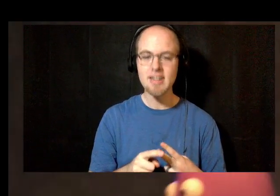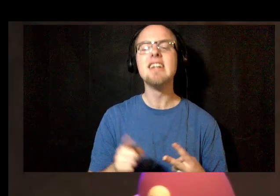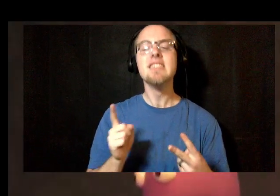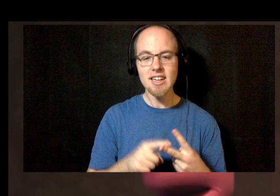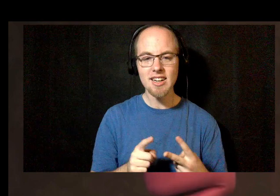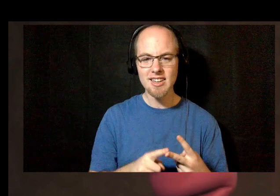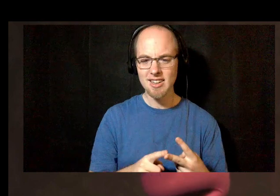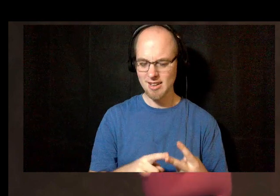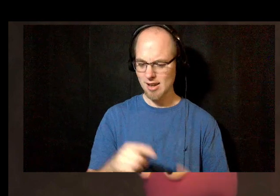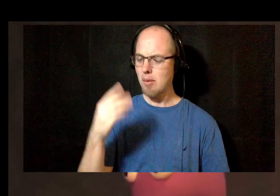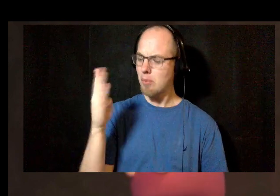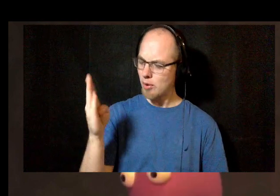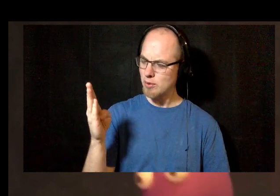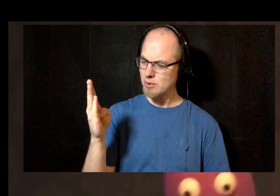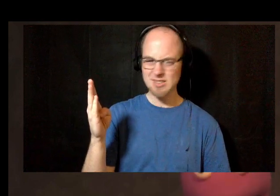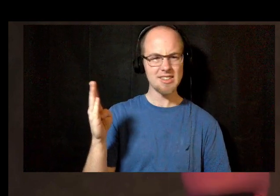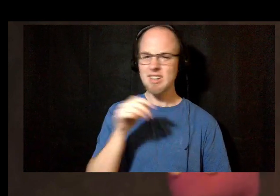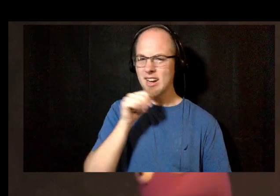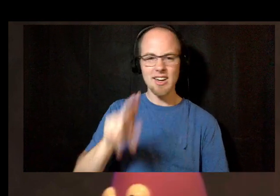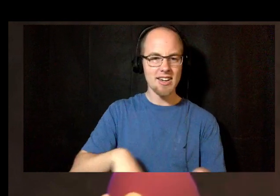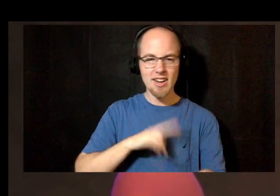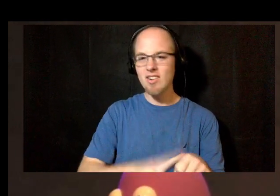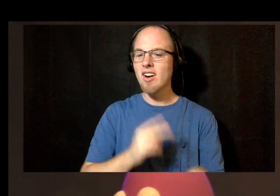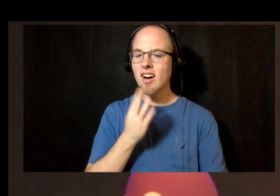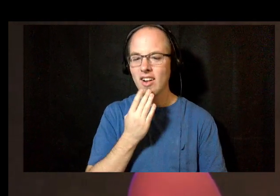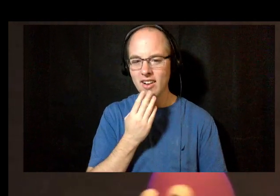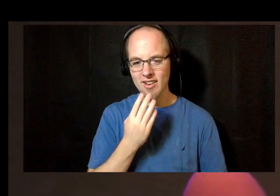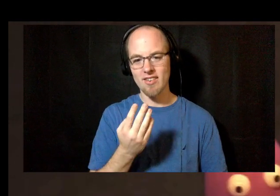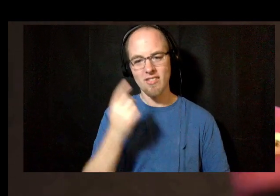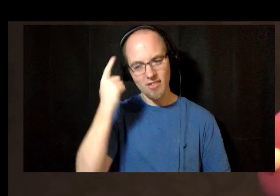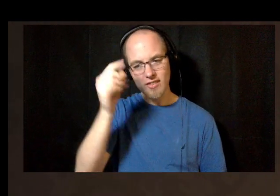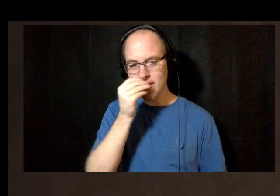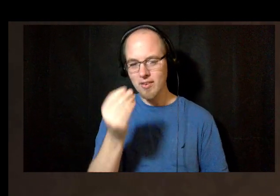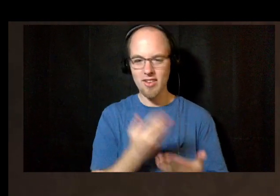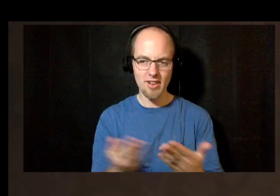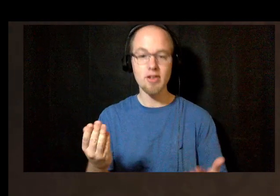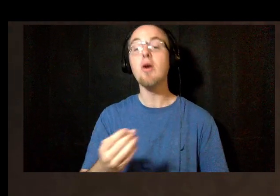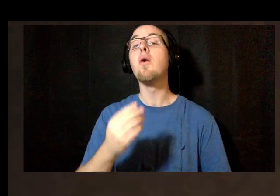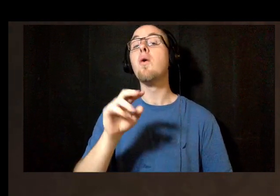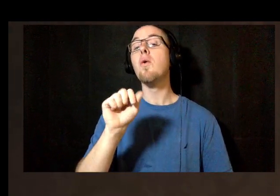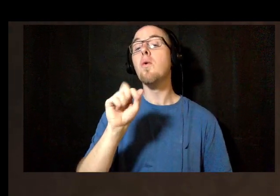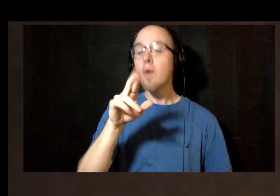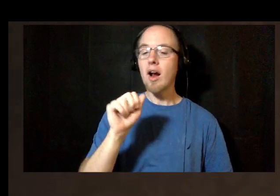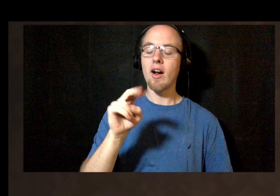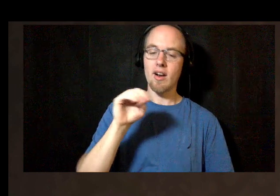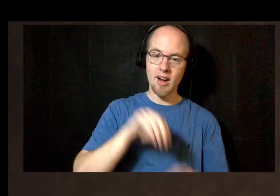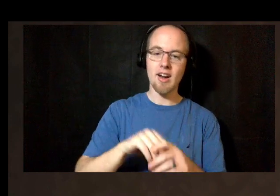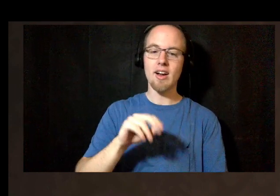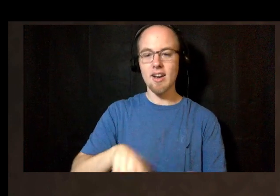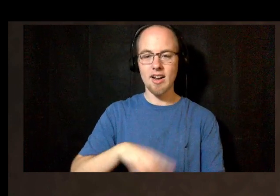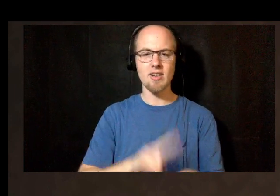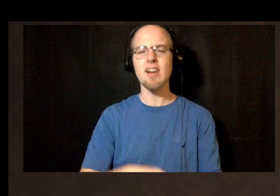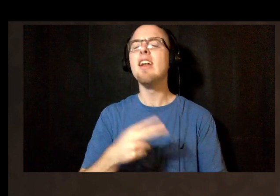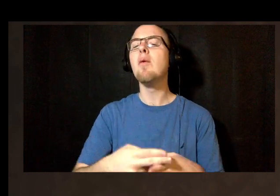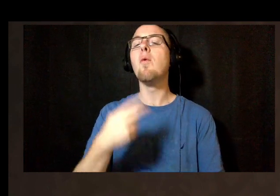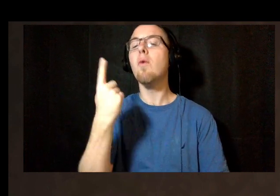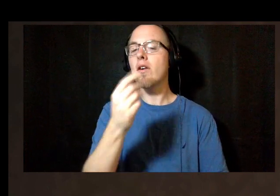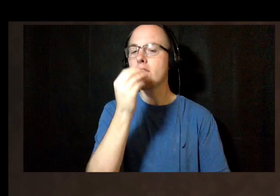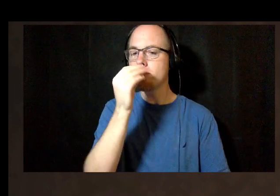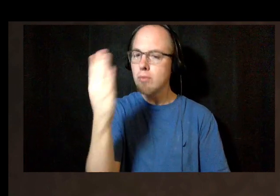Secondly, blue is not even a natural colour for foodstuffs. It occurs very rarely in nature. Name me one blue